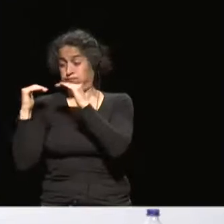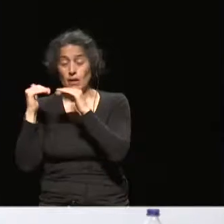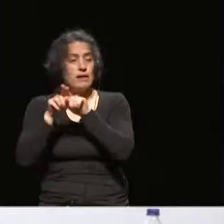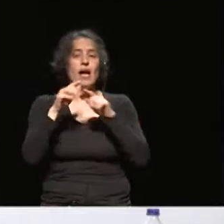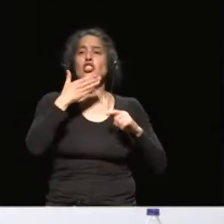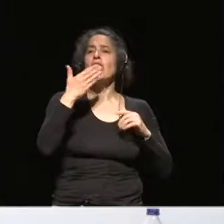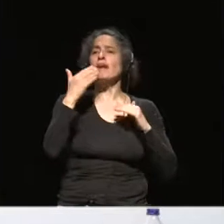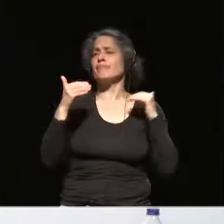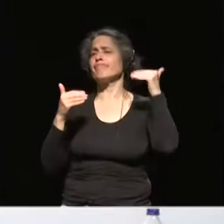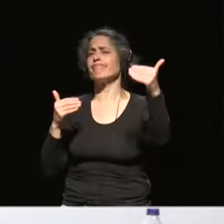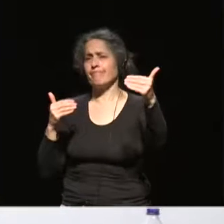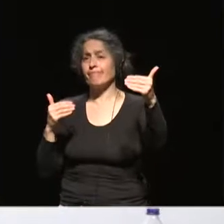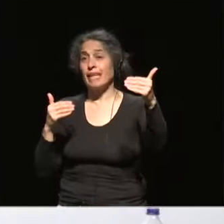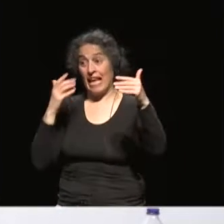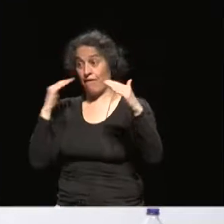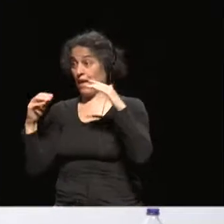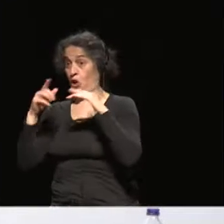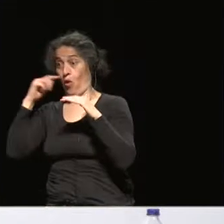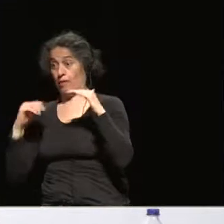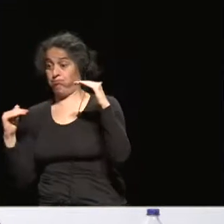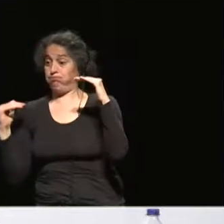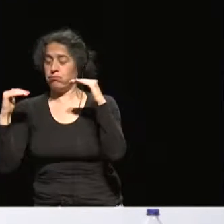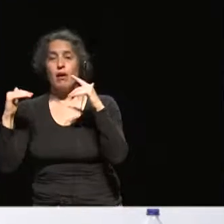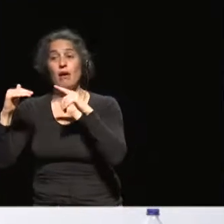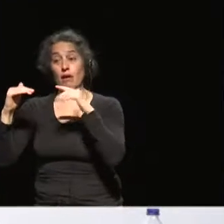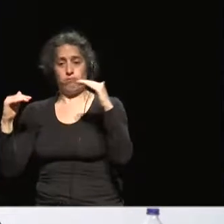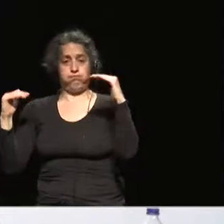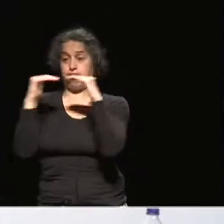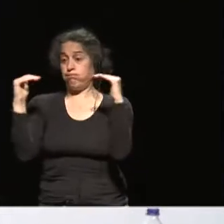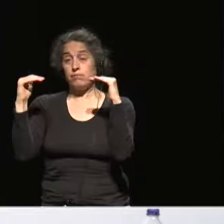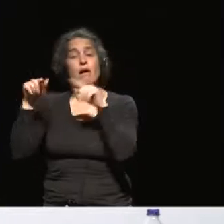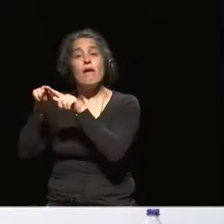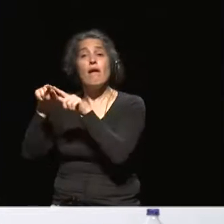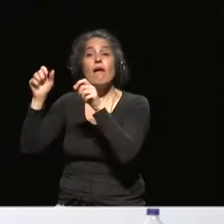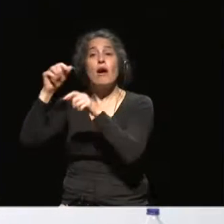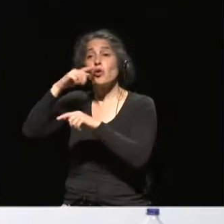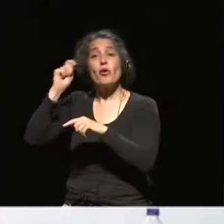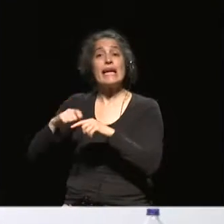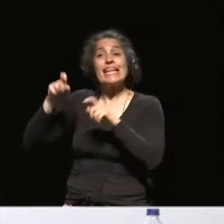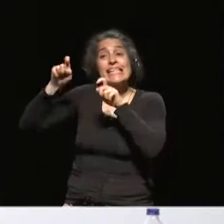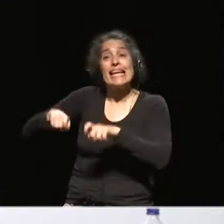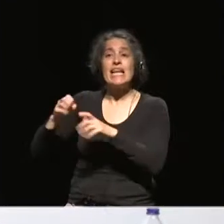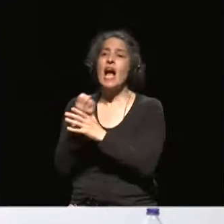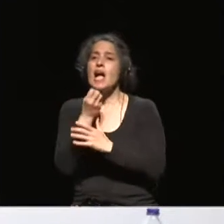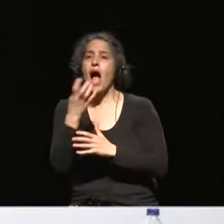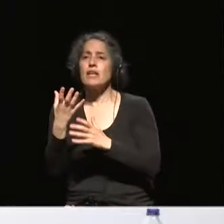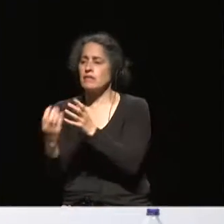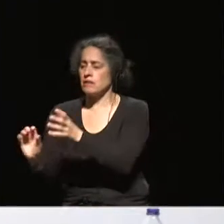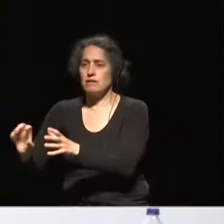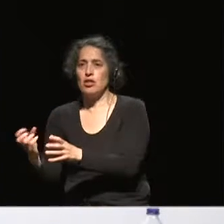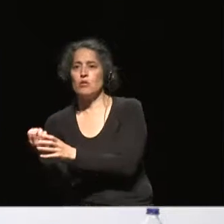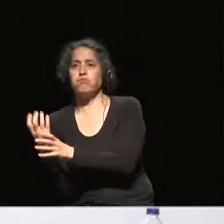wouldn't import gas from Russia. So this shows how big challenge we have there.